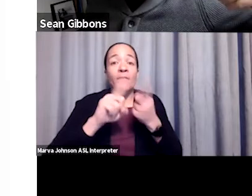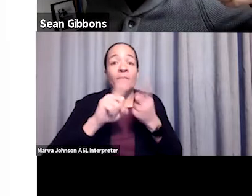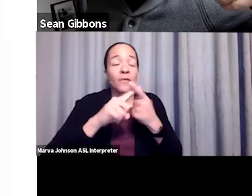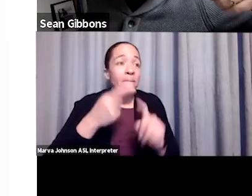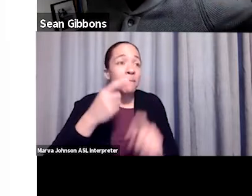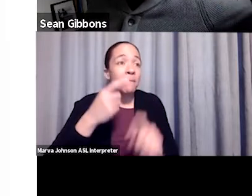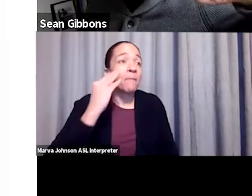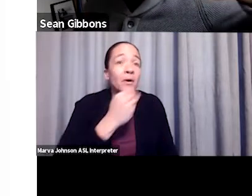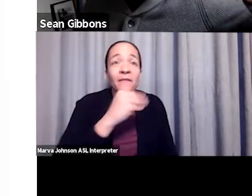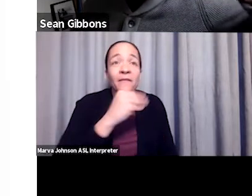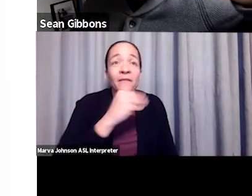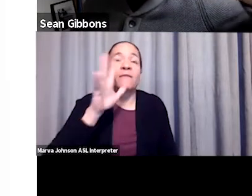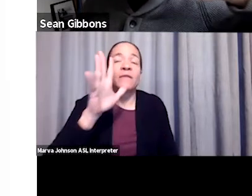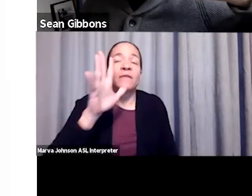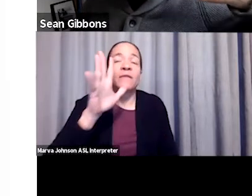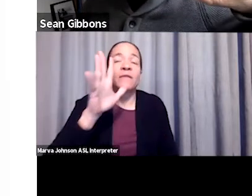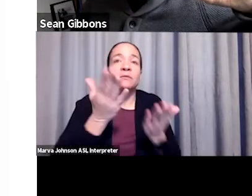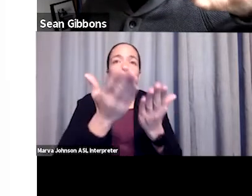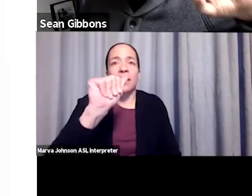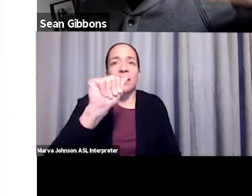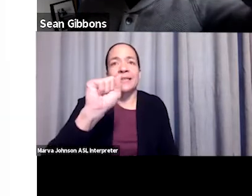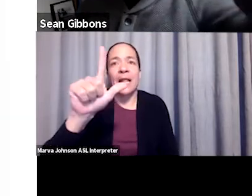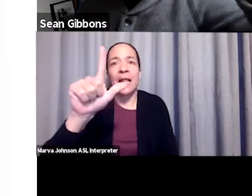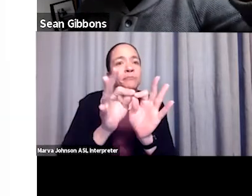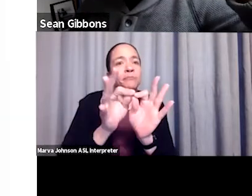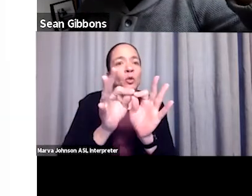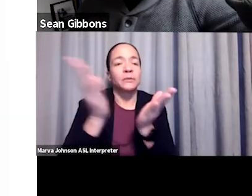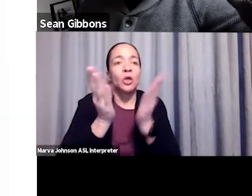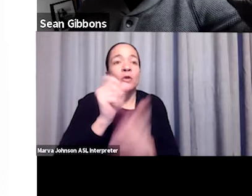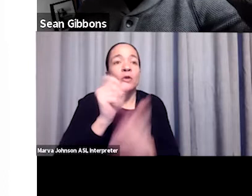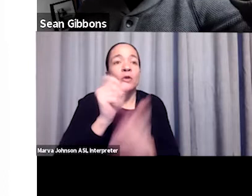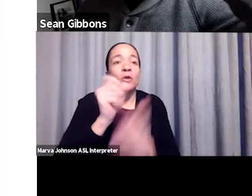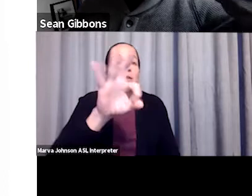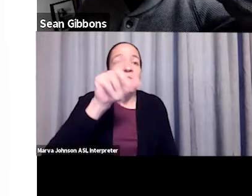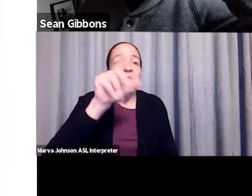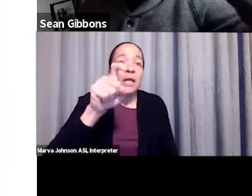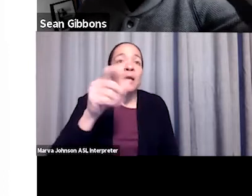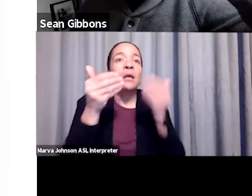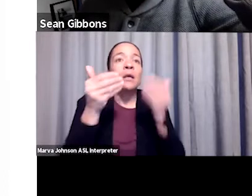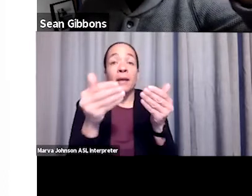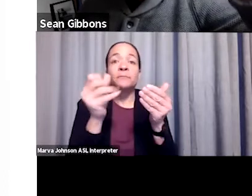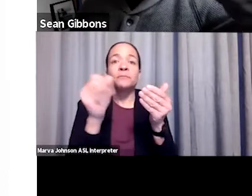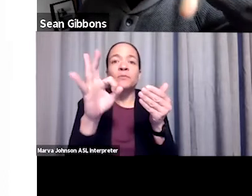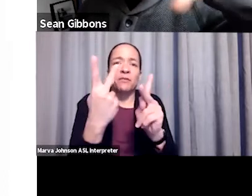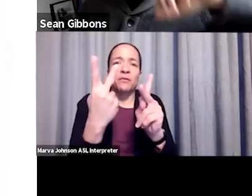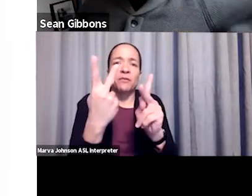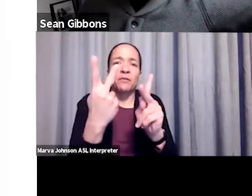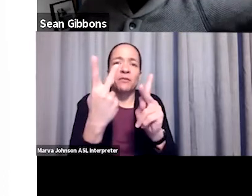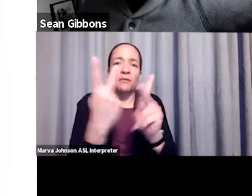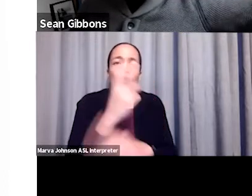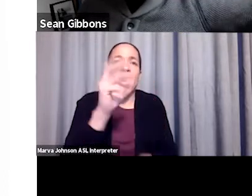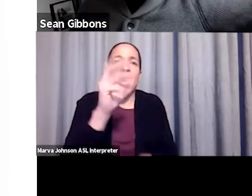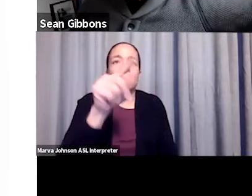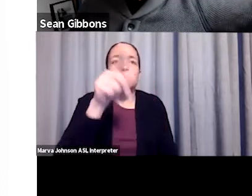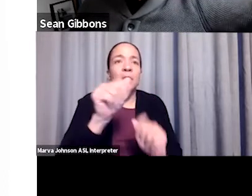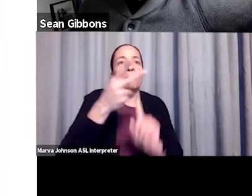ASL services. So what you might want to do if you should need that is go ahead, if you figured this out how to do it with Zoom, you can pin her camera so you can see her